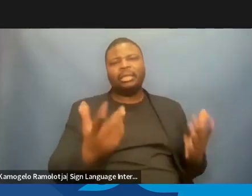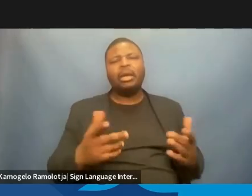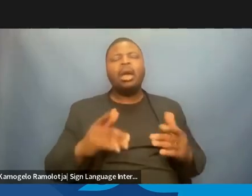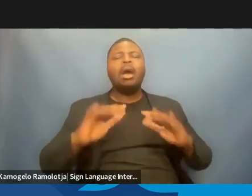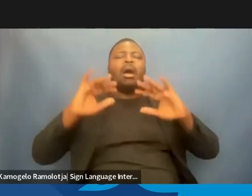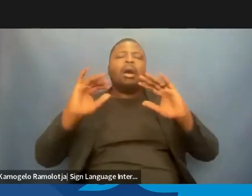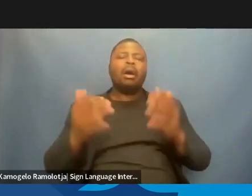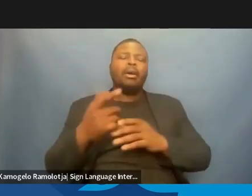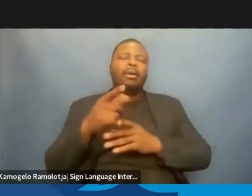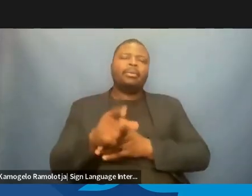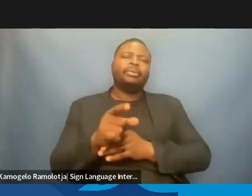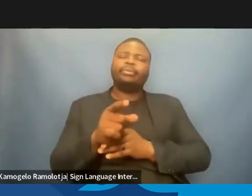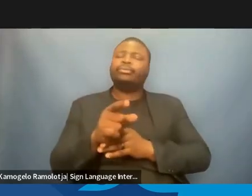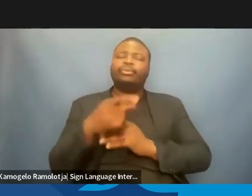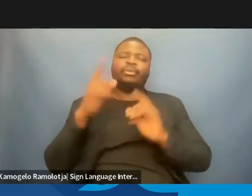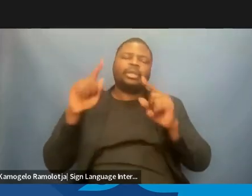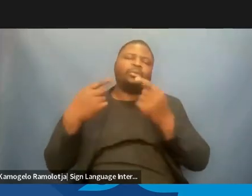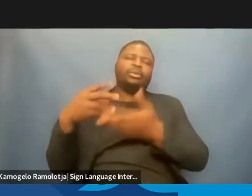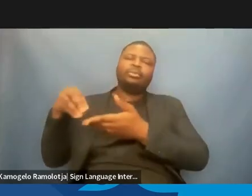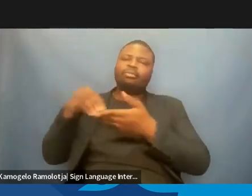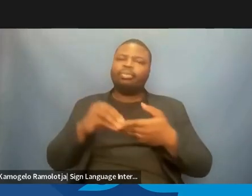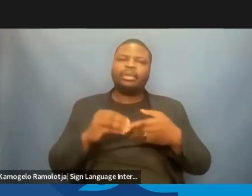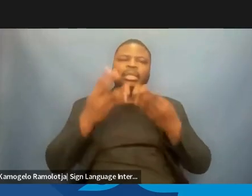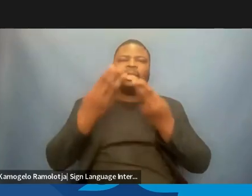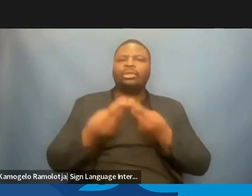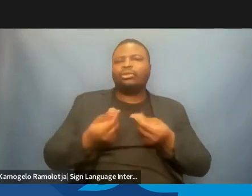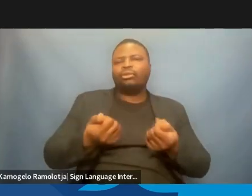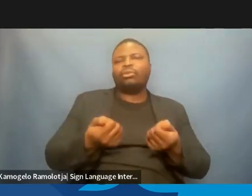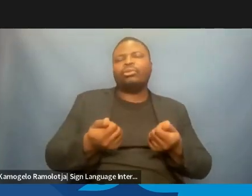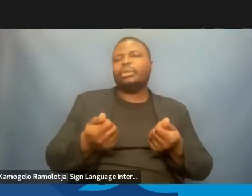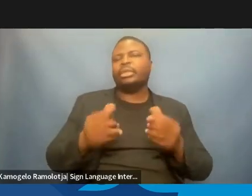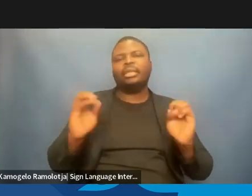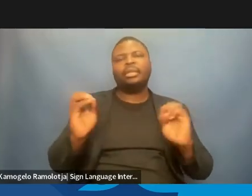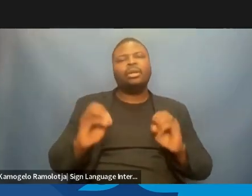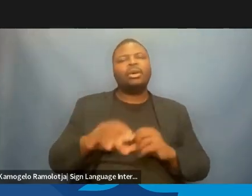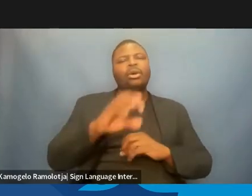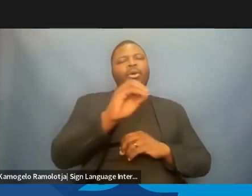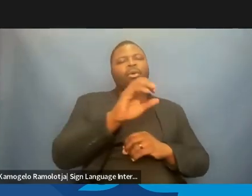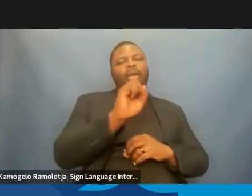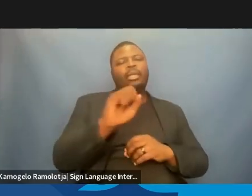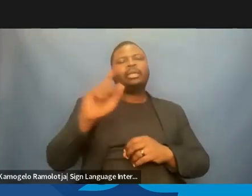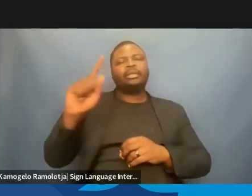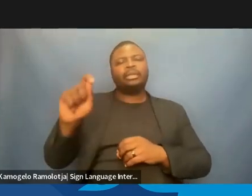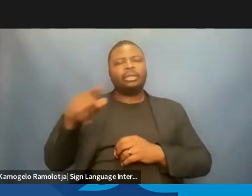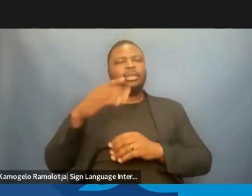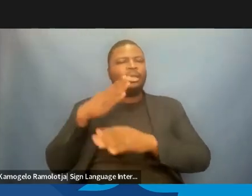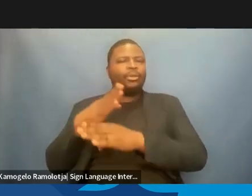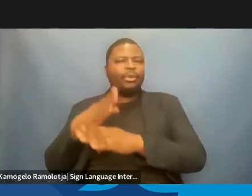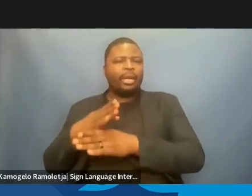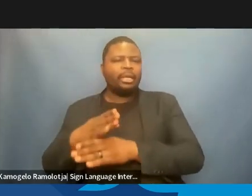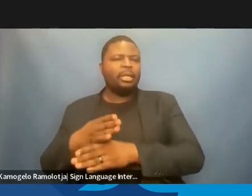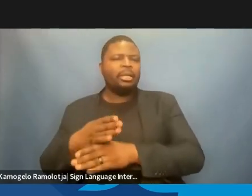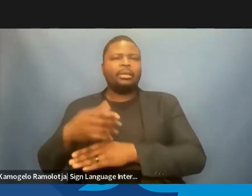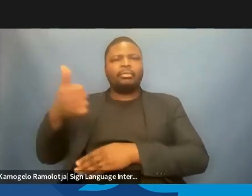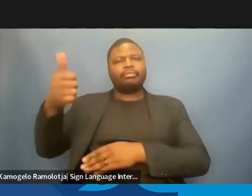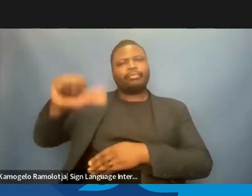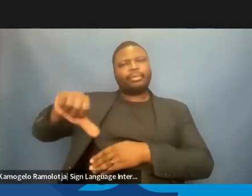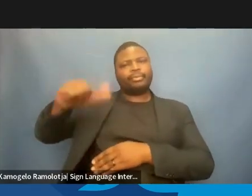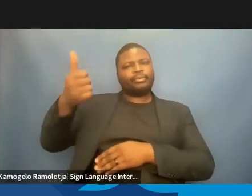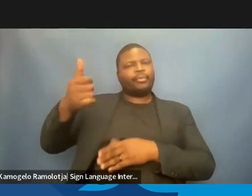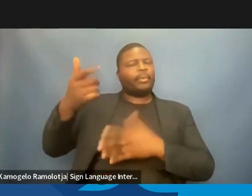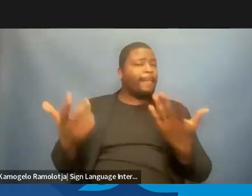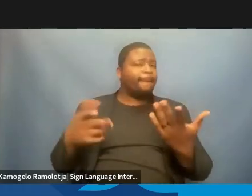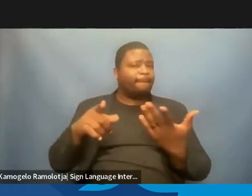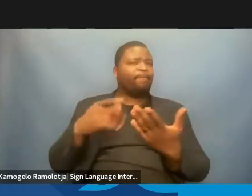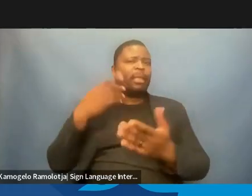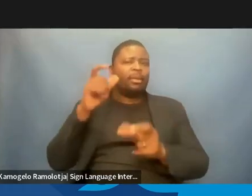both solutions, whether OST is working, whether people are being relieved, whether people can get better. The questions